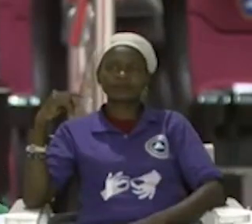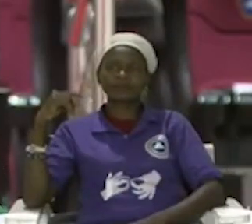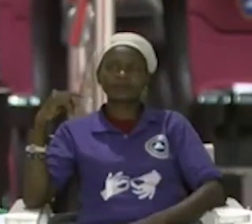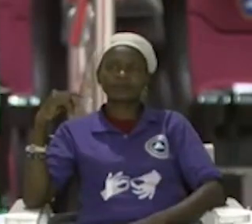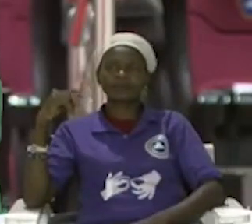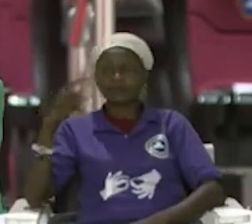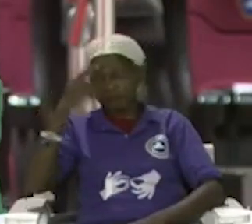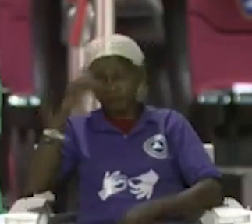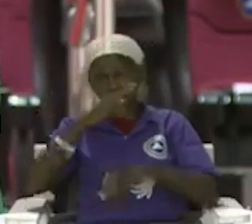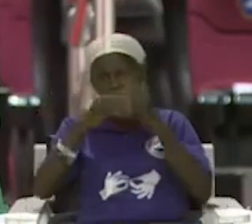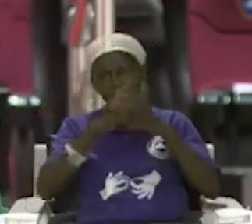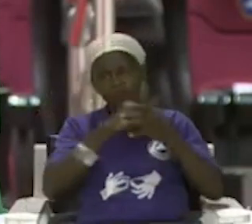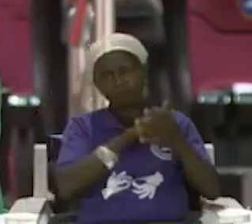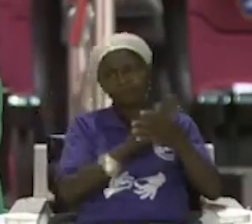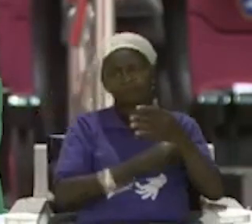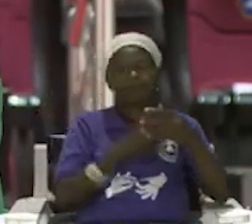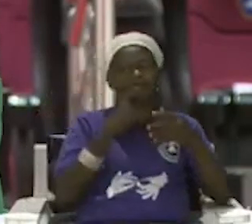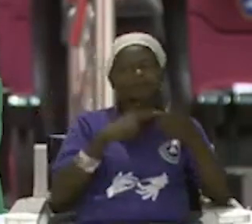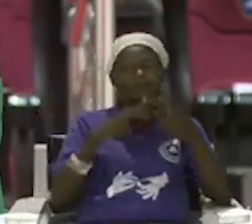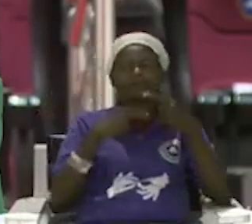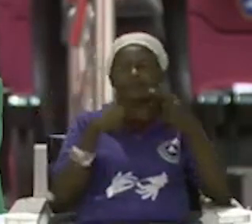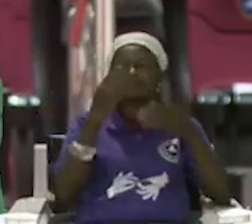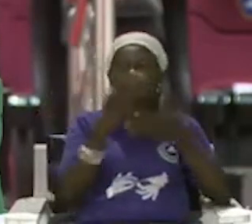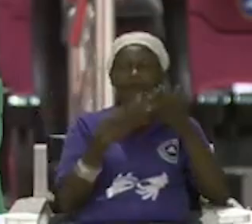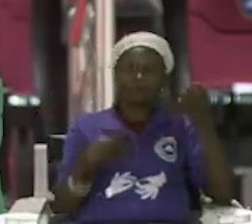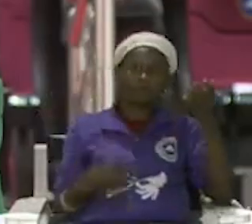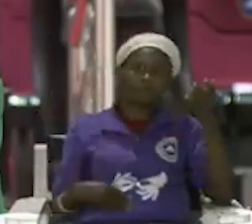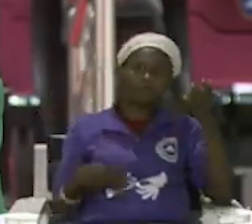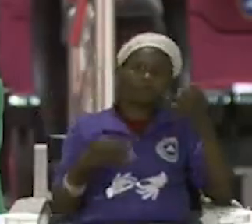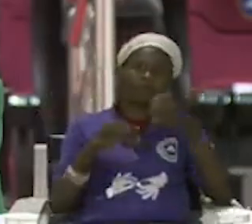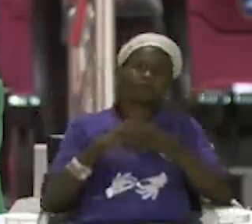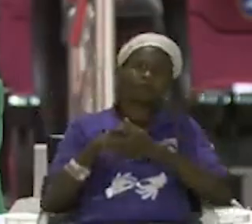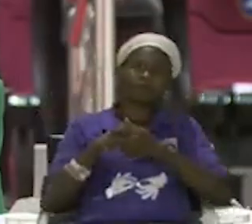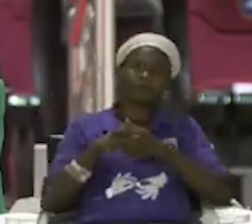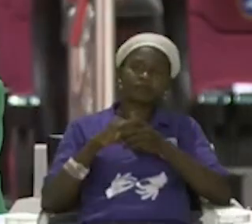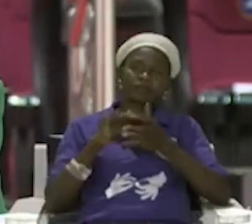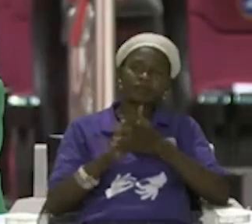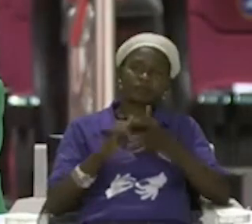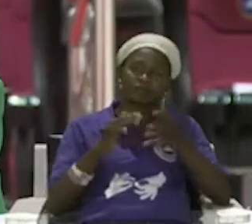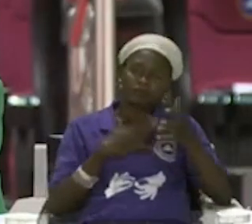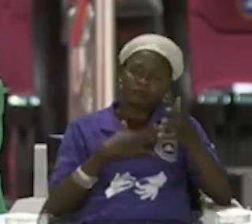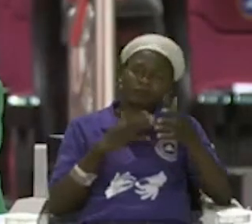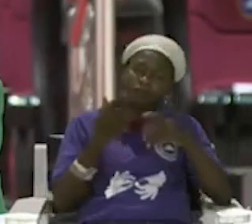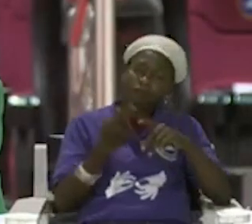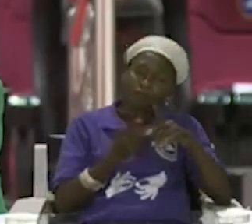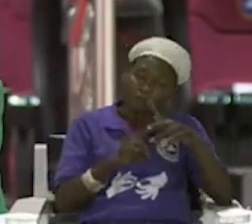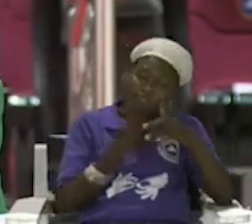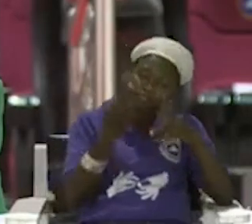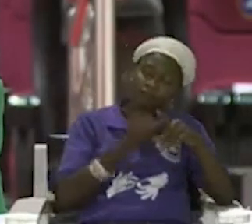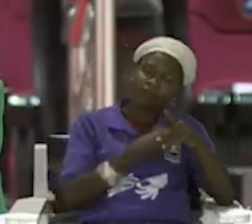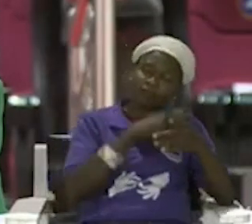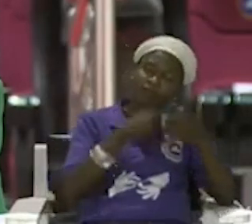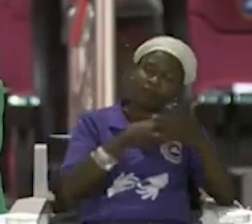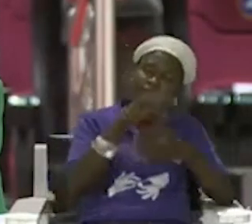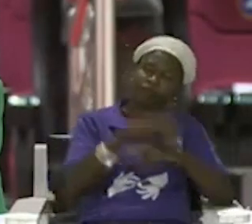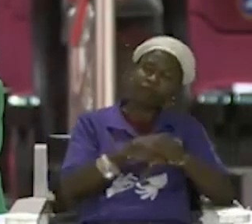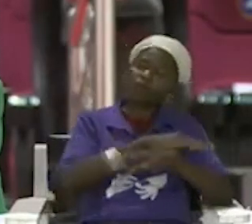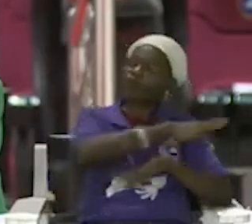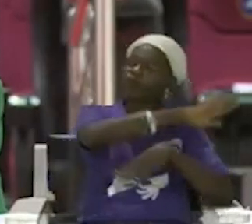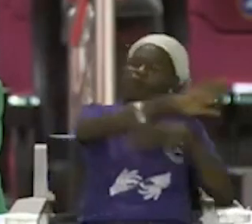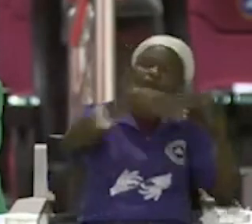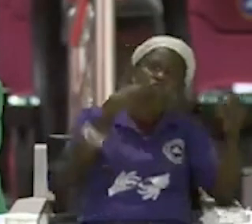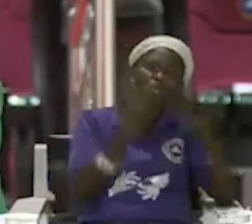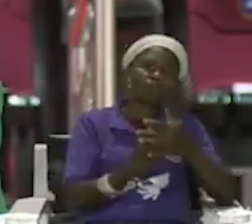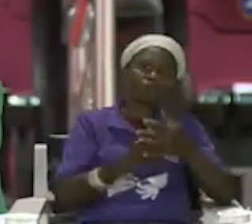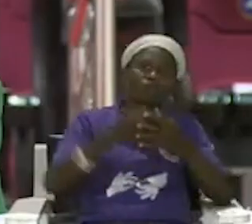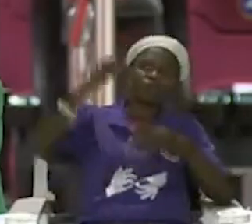Because the Almighty God asked me to tell someone that beginning from tonight, all